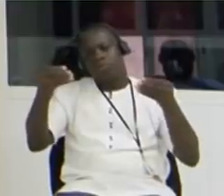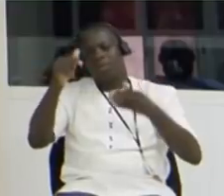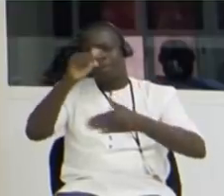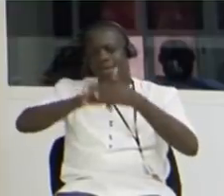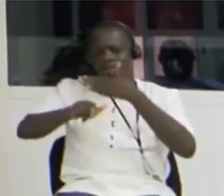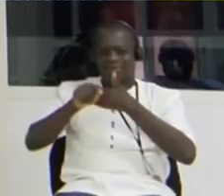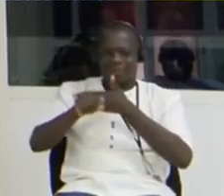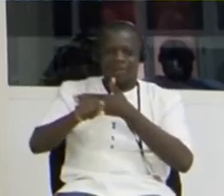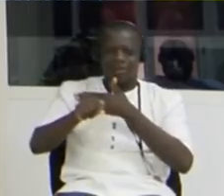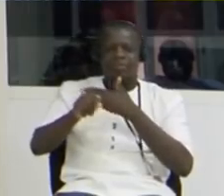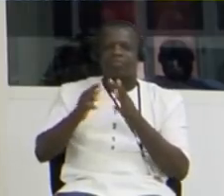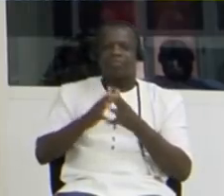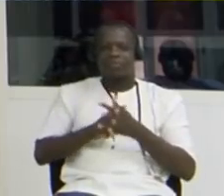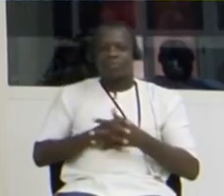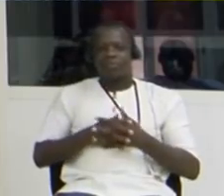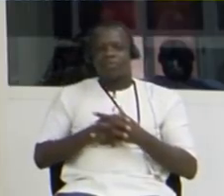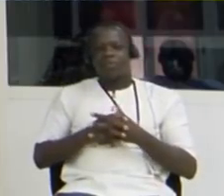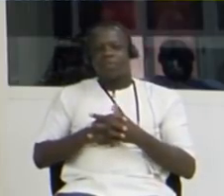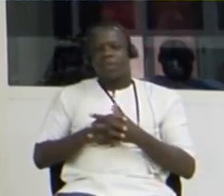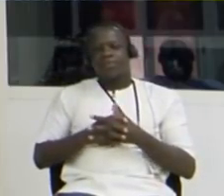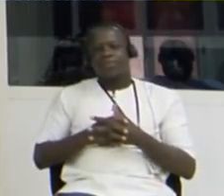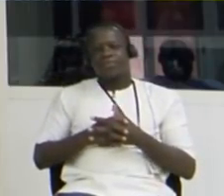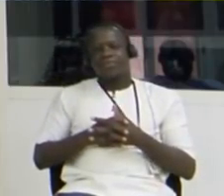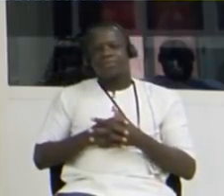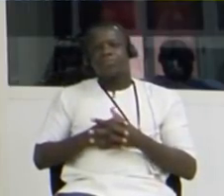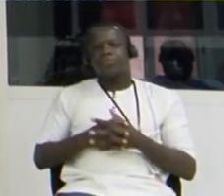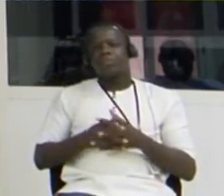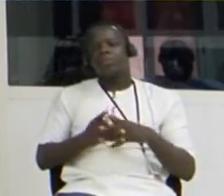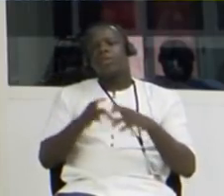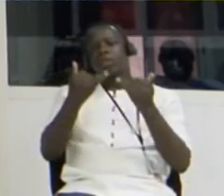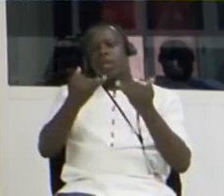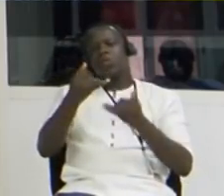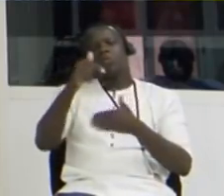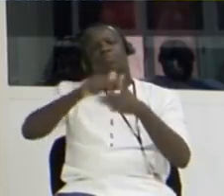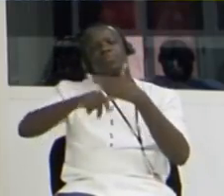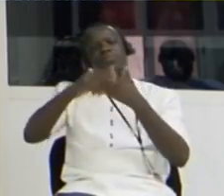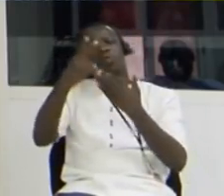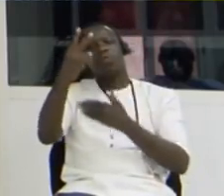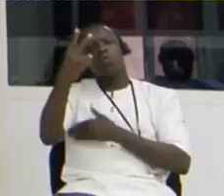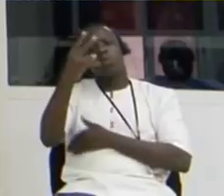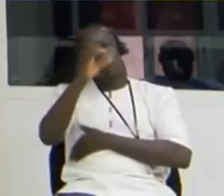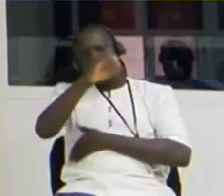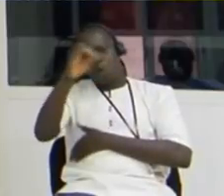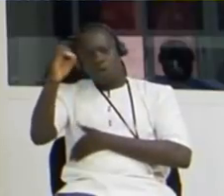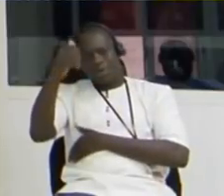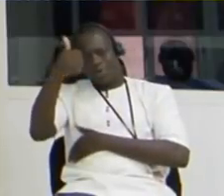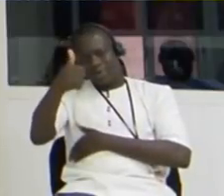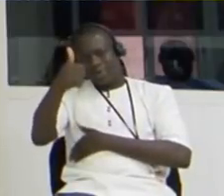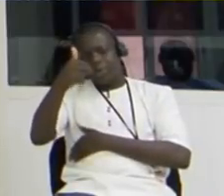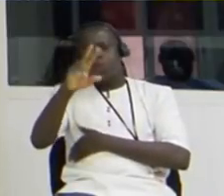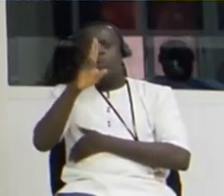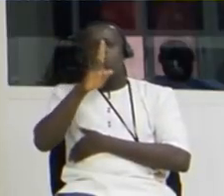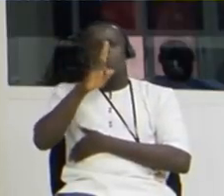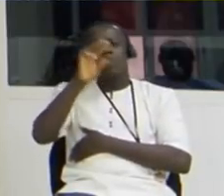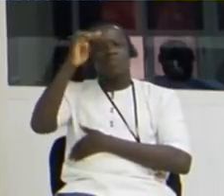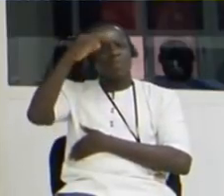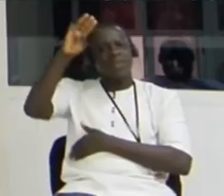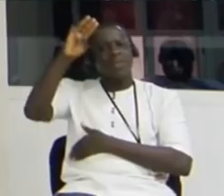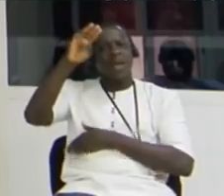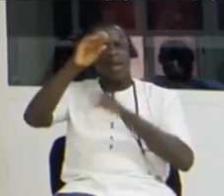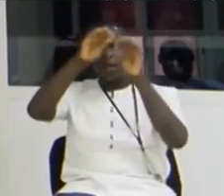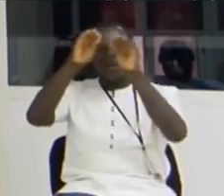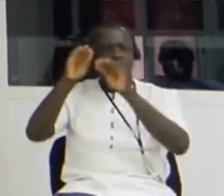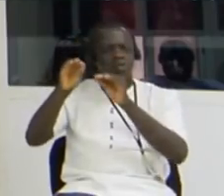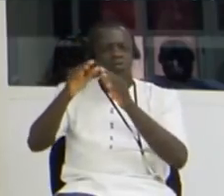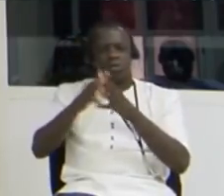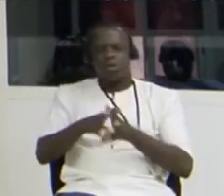During, or perhaps in 2006, who was the Minister of Education? It